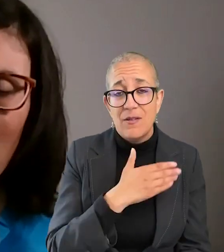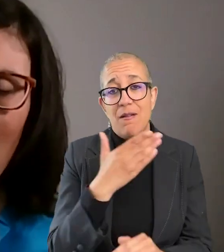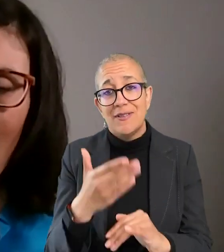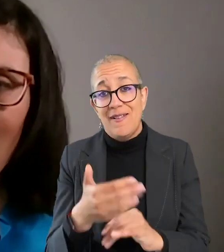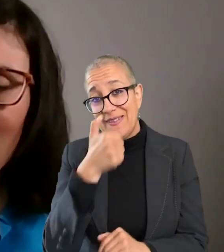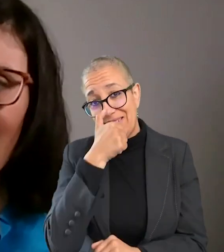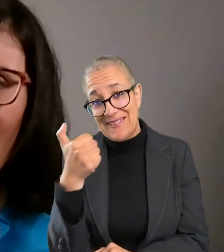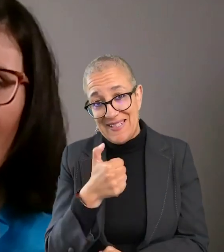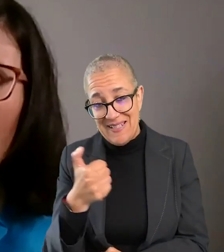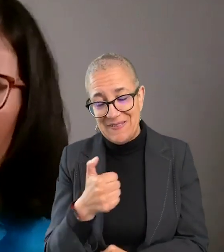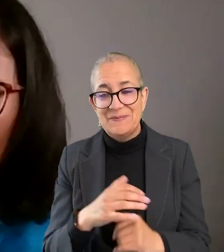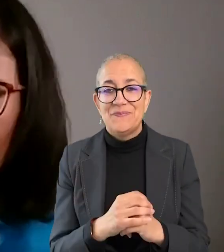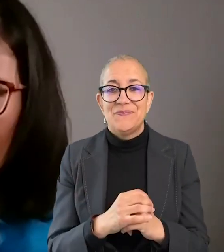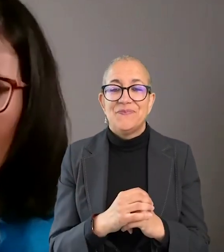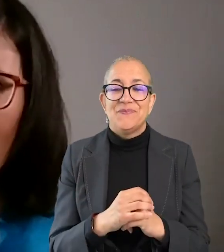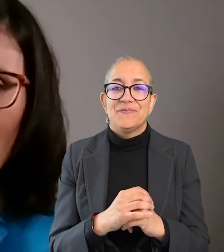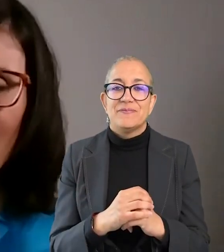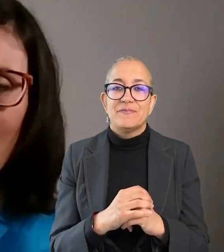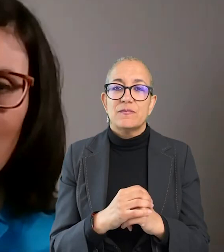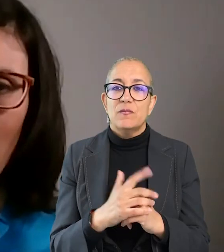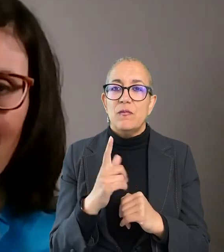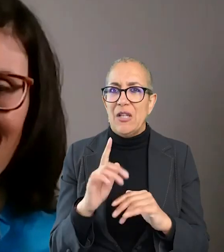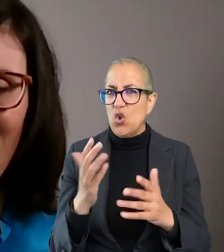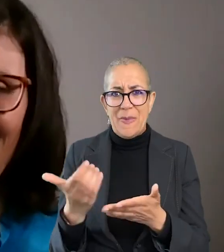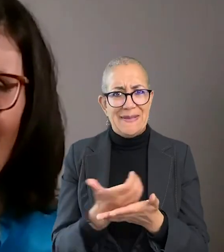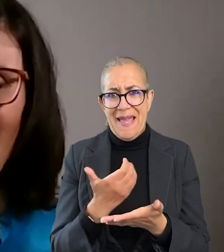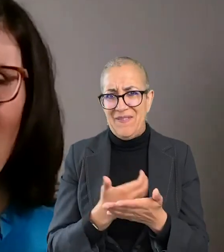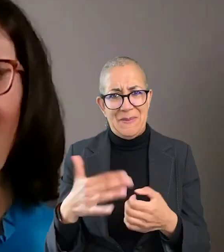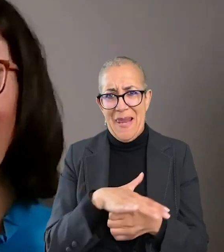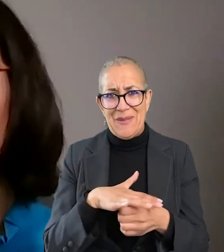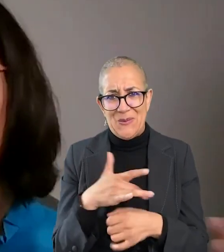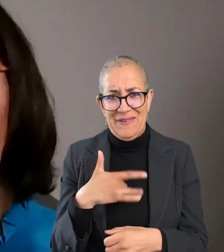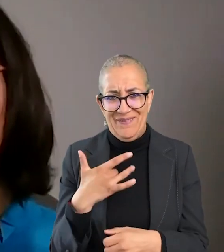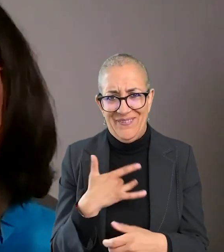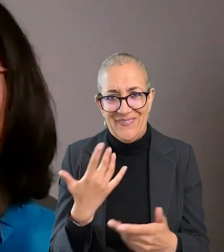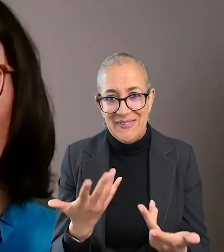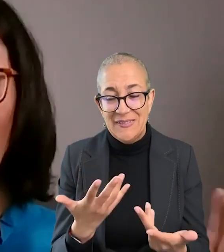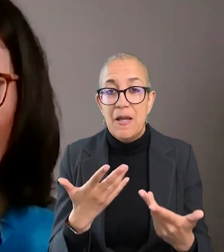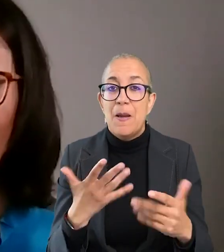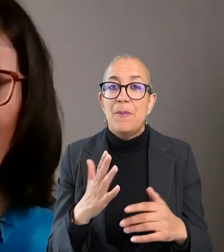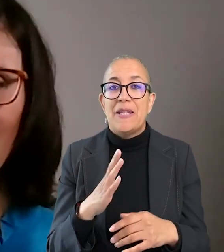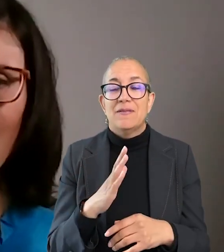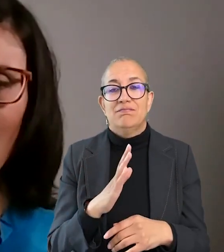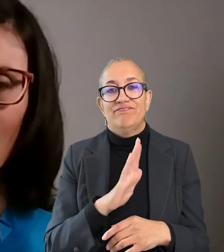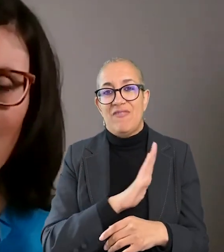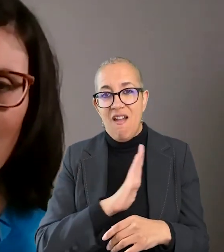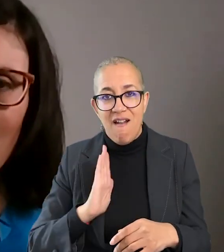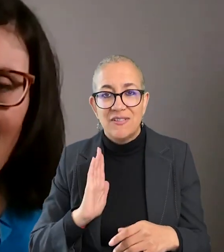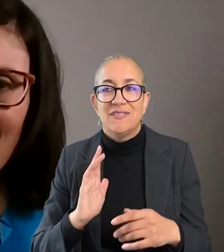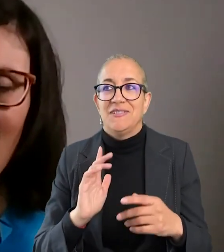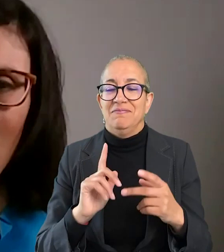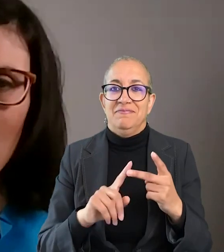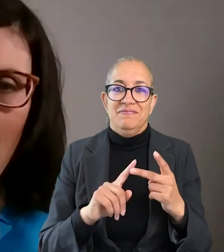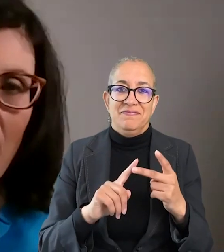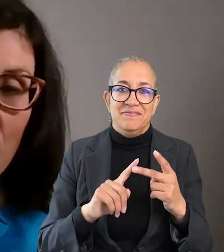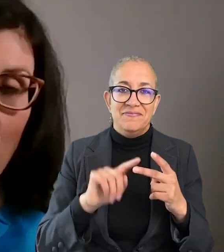16. And however, perhaps not the safest place. We had, guards at our door and grills on our windows.